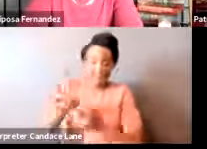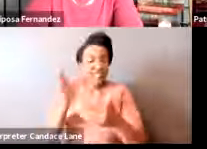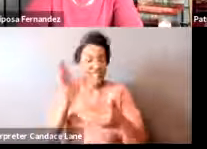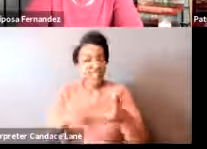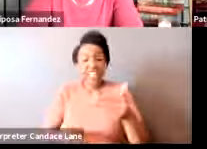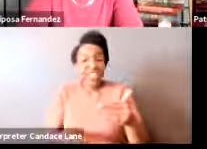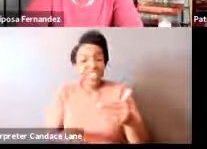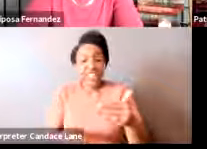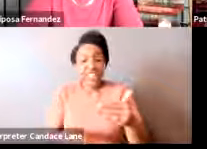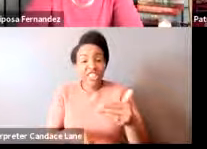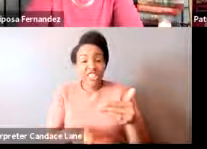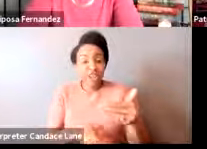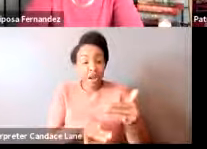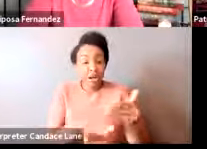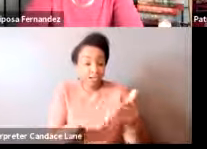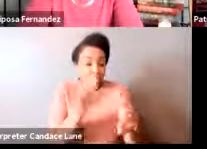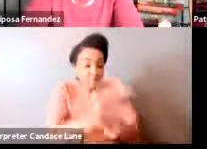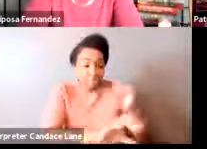know?